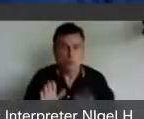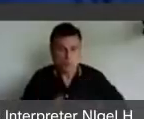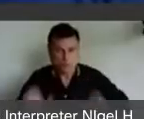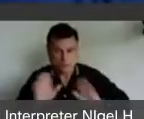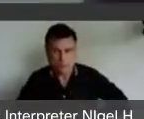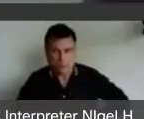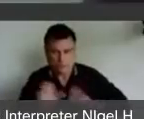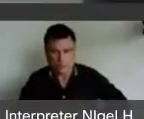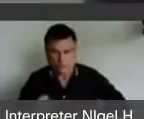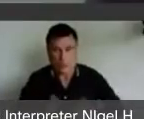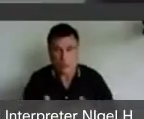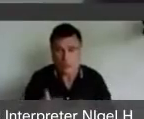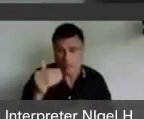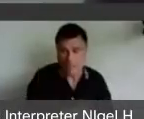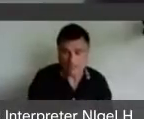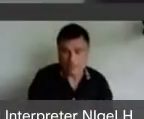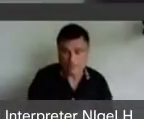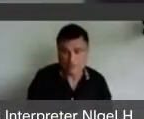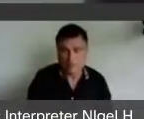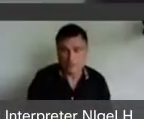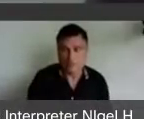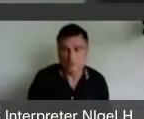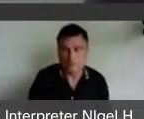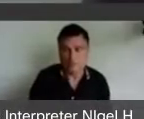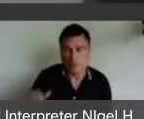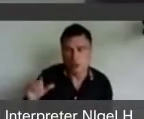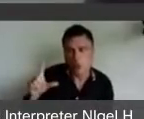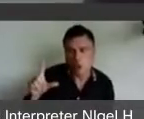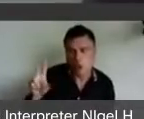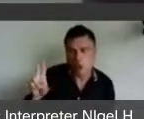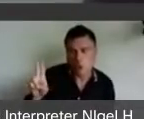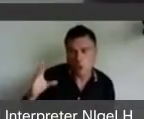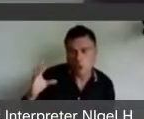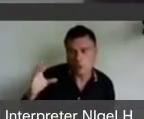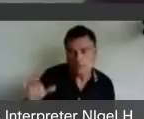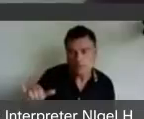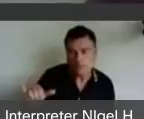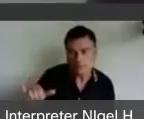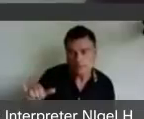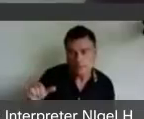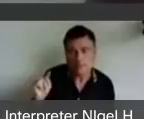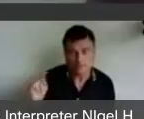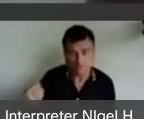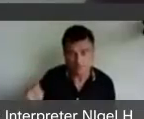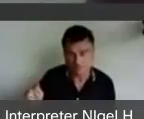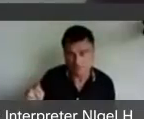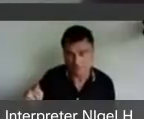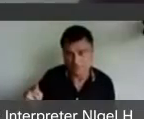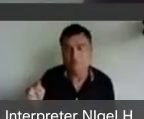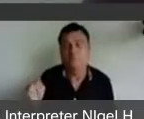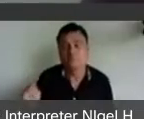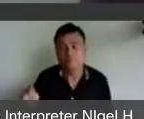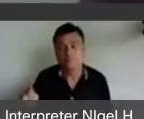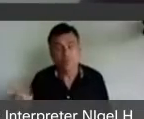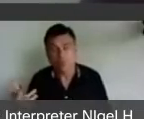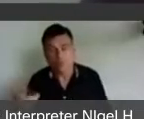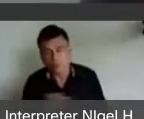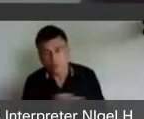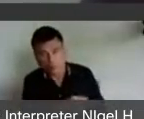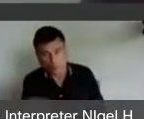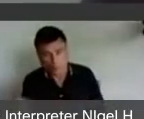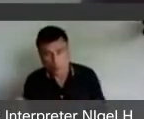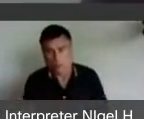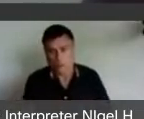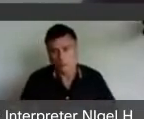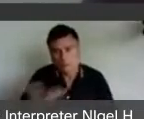Majenta. So in this session, we've started to hear from you about your new normal. You've highlighted some of the challenges you're facing, but also some of the actions